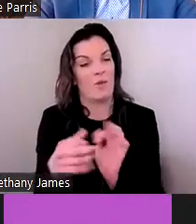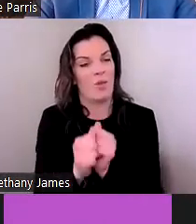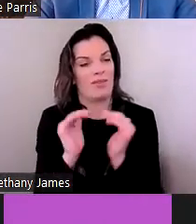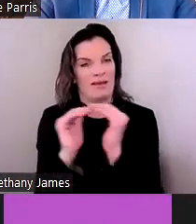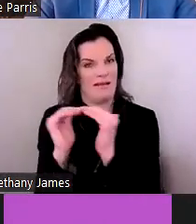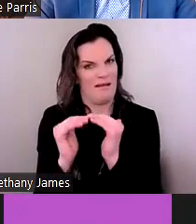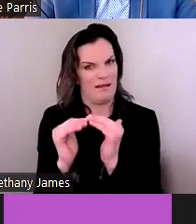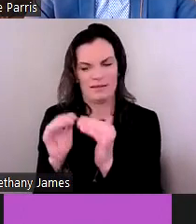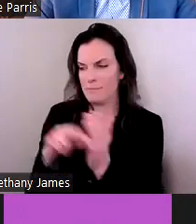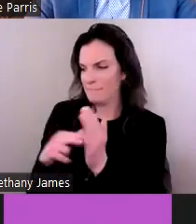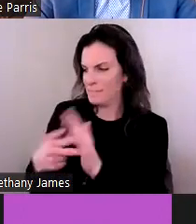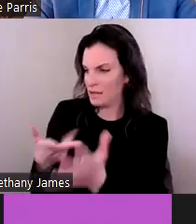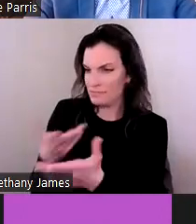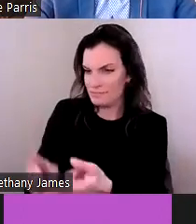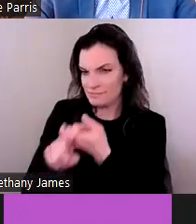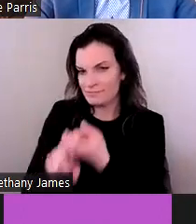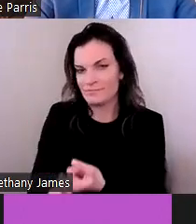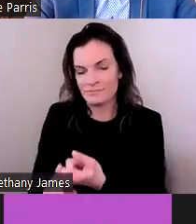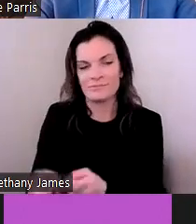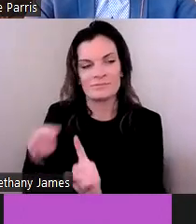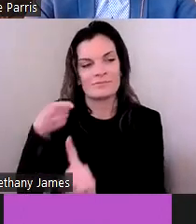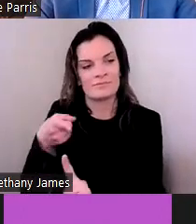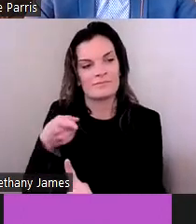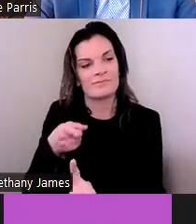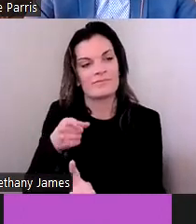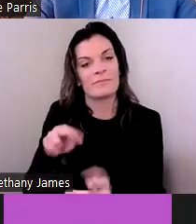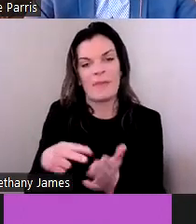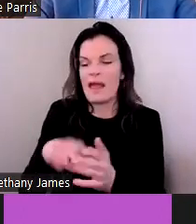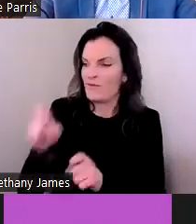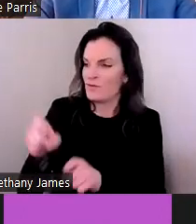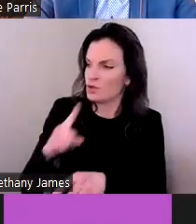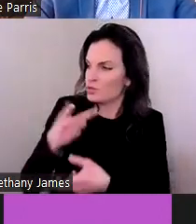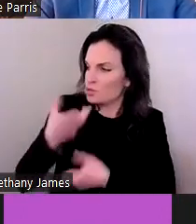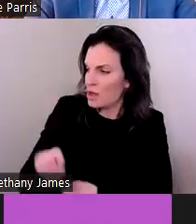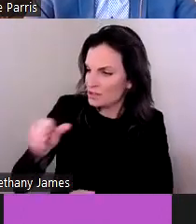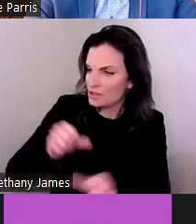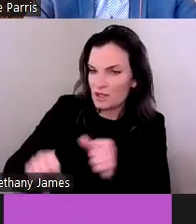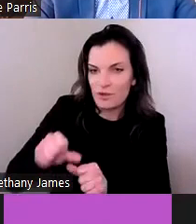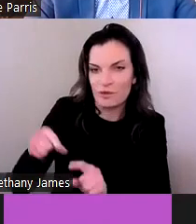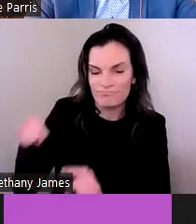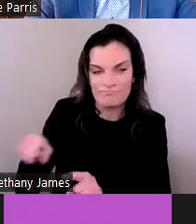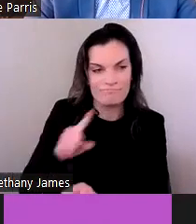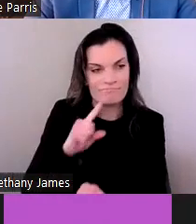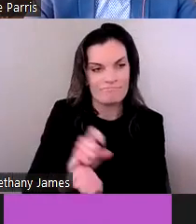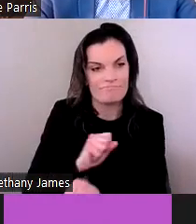other. If you see a colleague in distress, reach out to them. Don't let